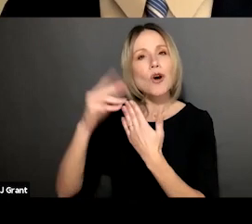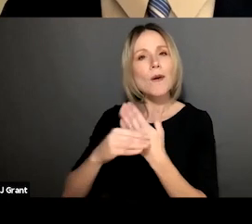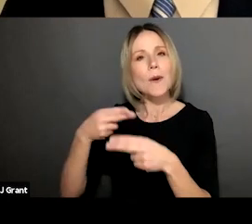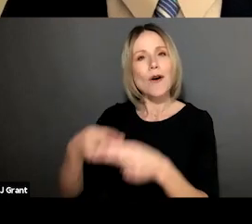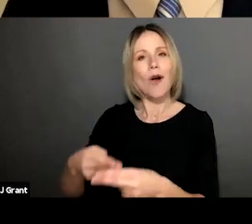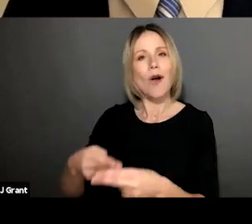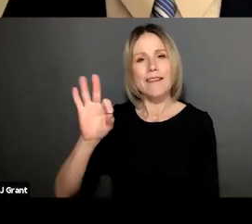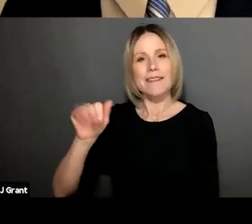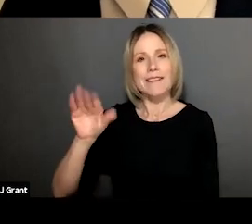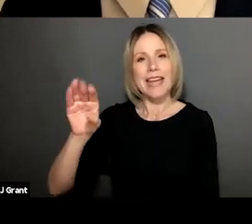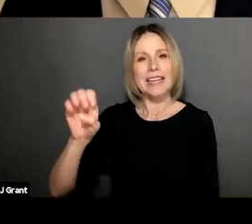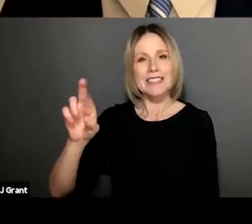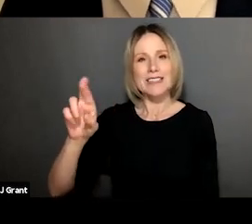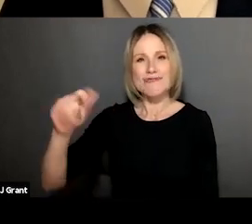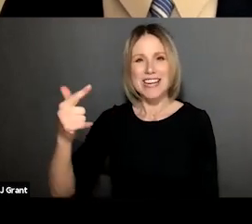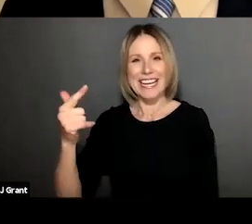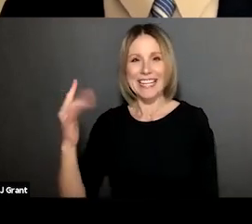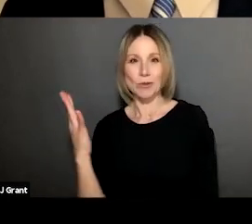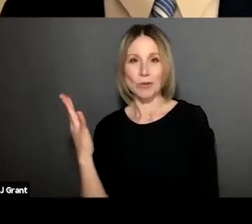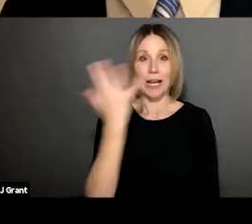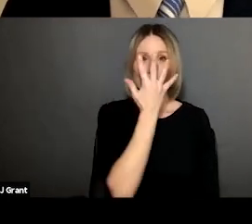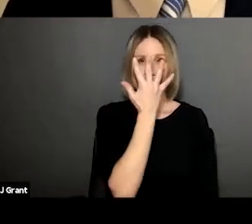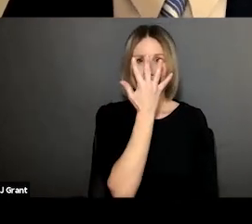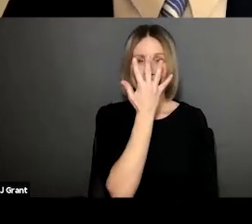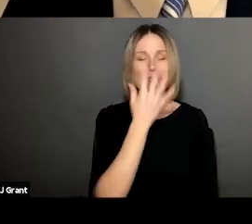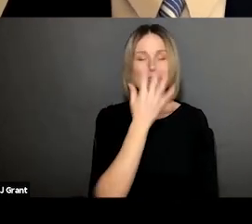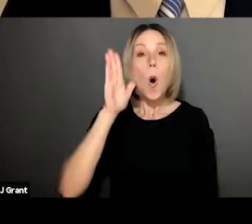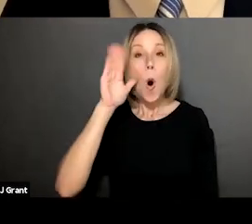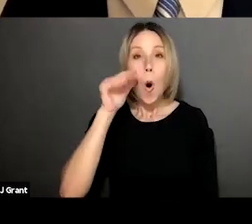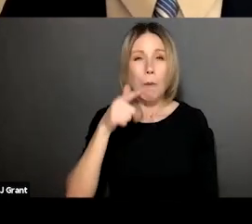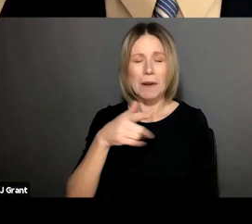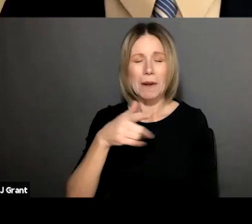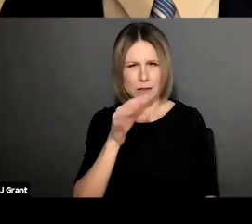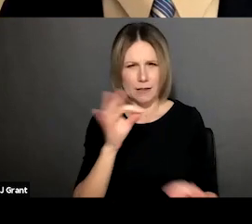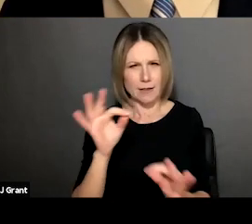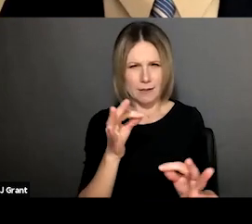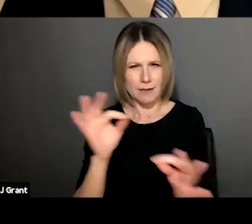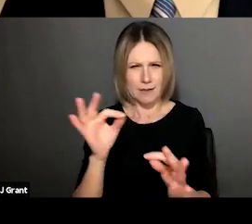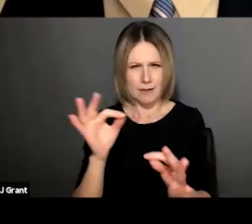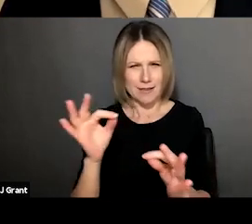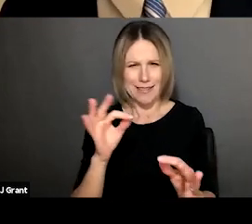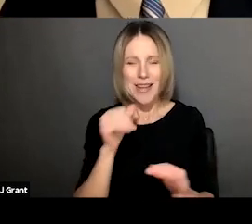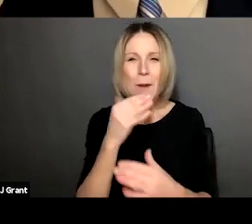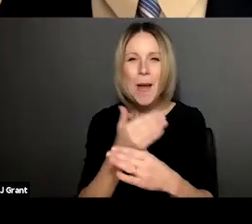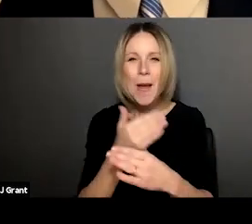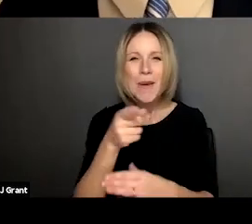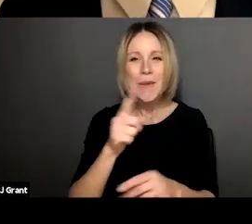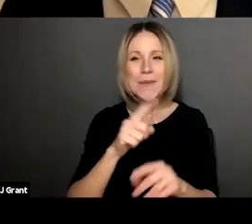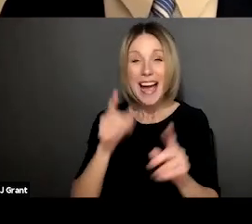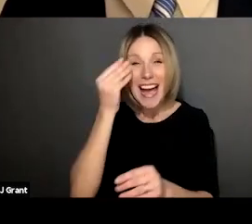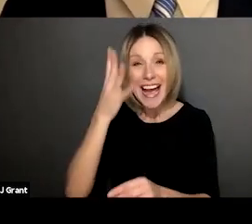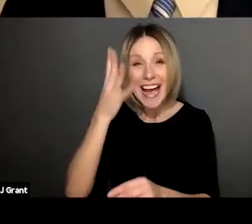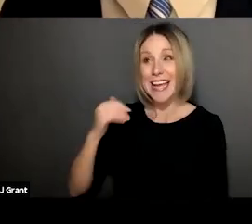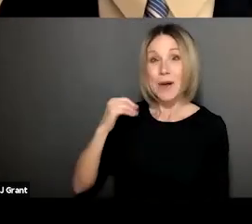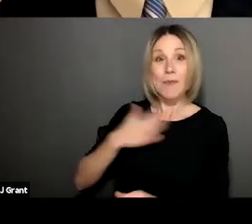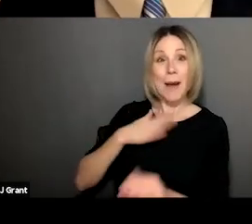I hope that it is not too disturbing to anyone. That is also not even my real apartment behind me. That's someone else's apartment. But Sam, let's